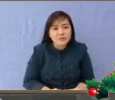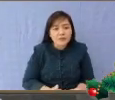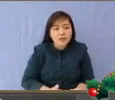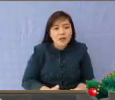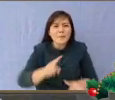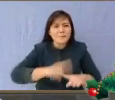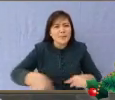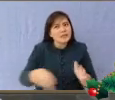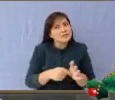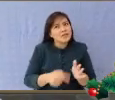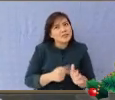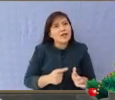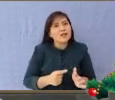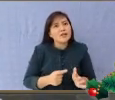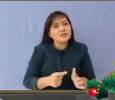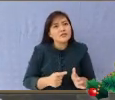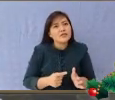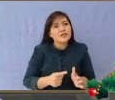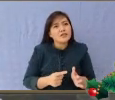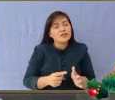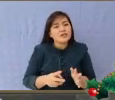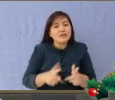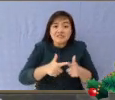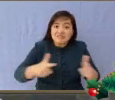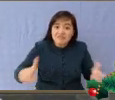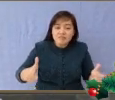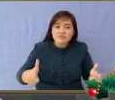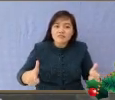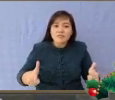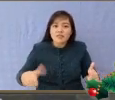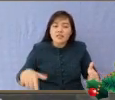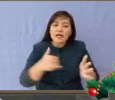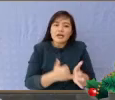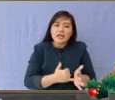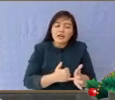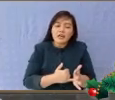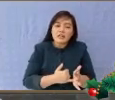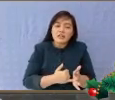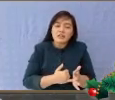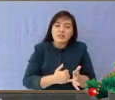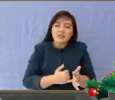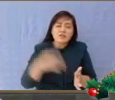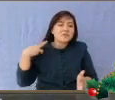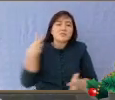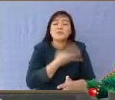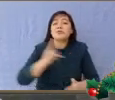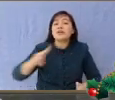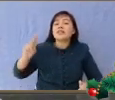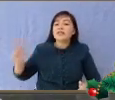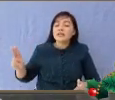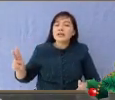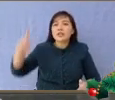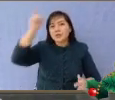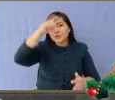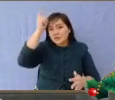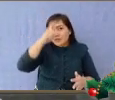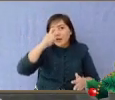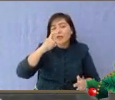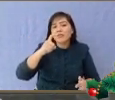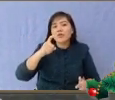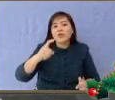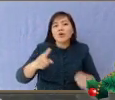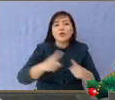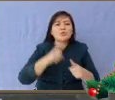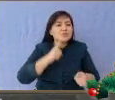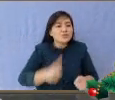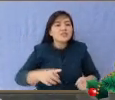paralyzing. It takes wisdom to admit that there are dangers around us